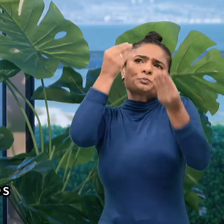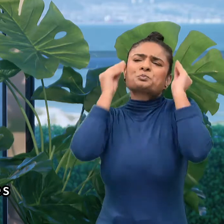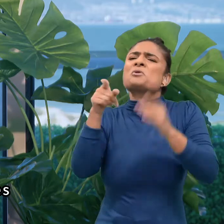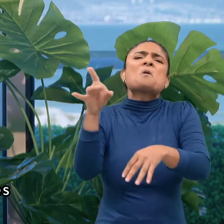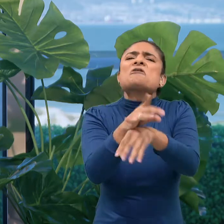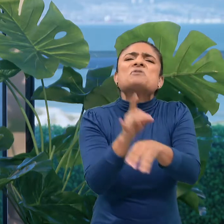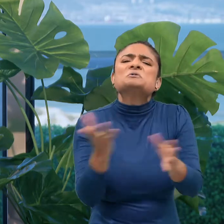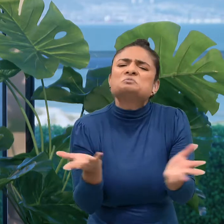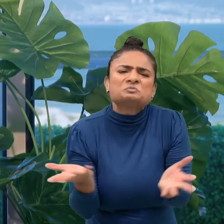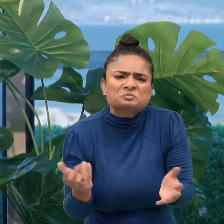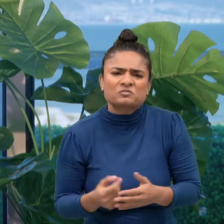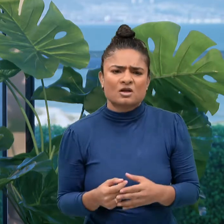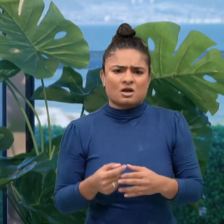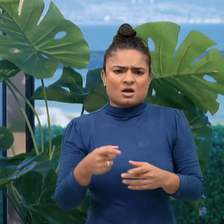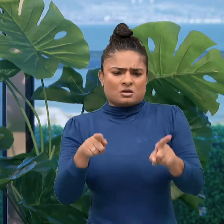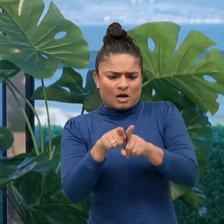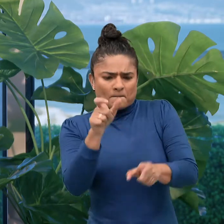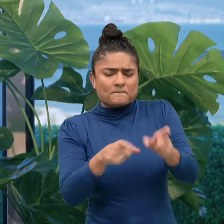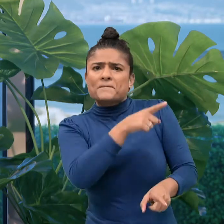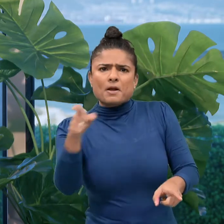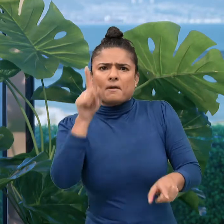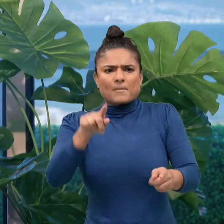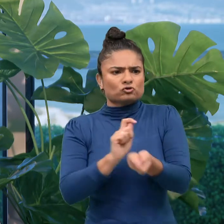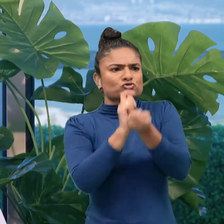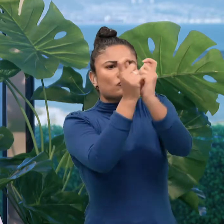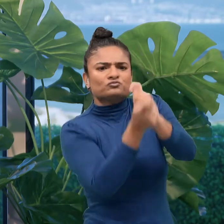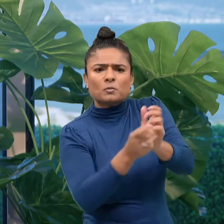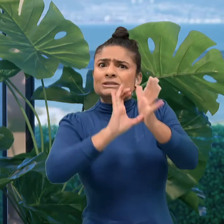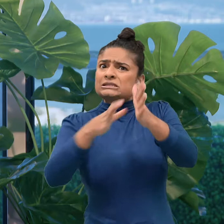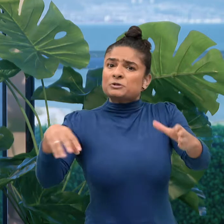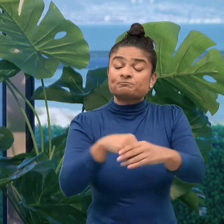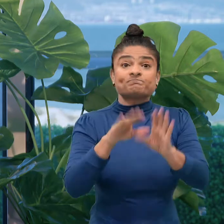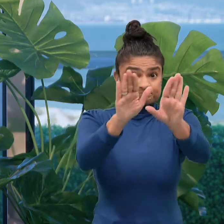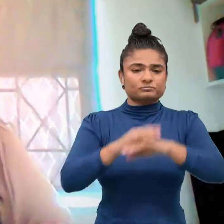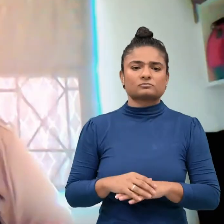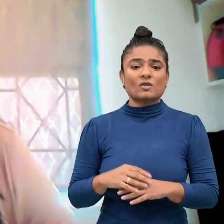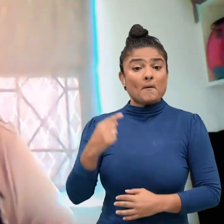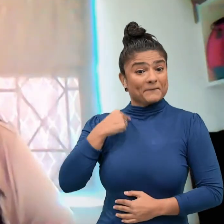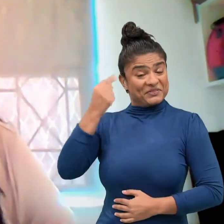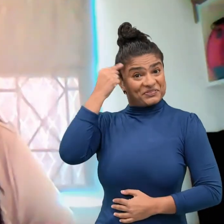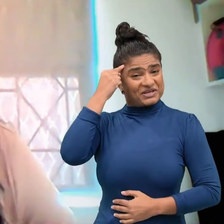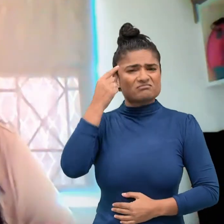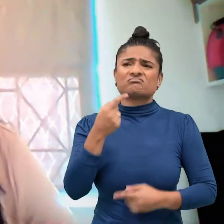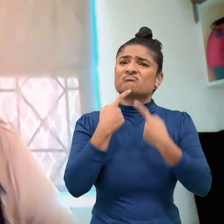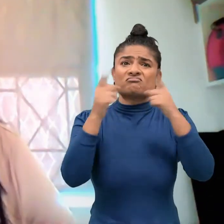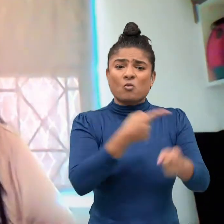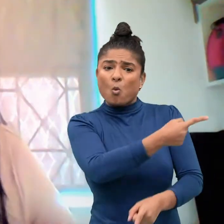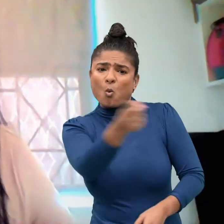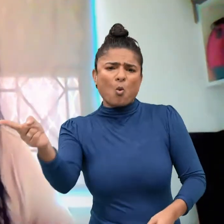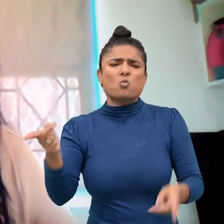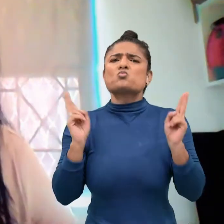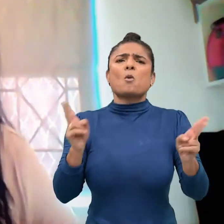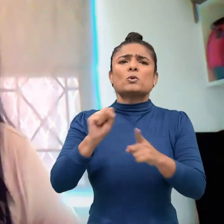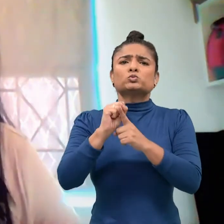and beauty industries with regards to transforming and being more inclusive? I think my message would be more to